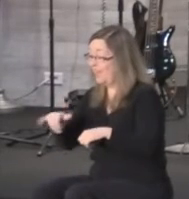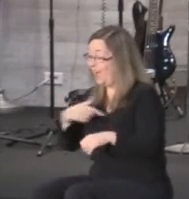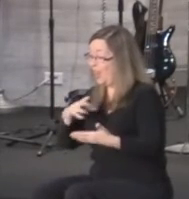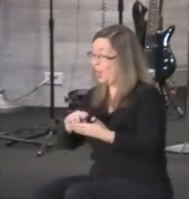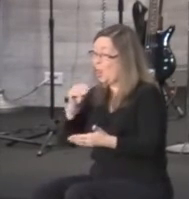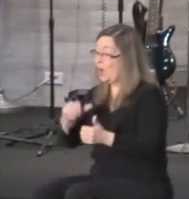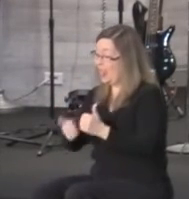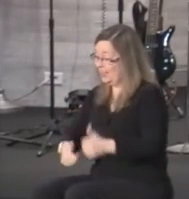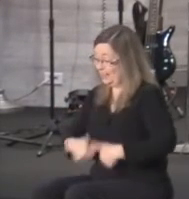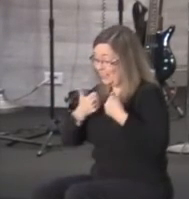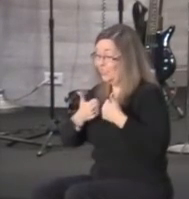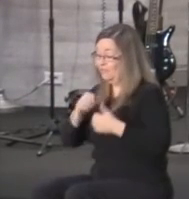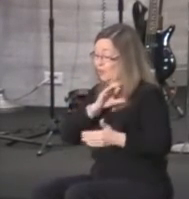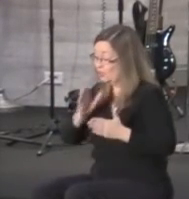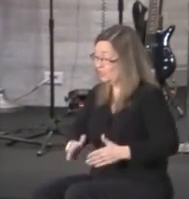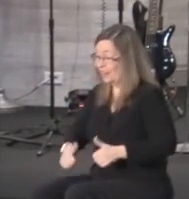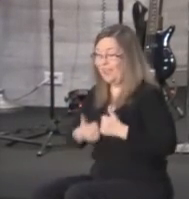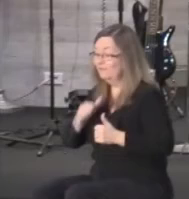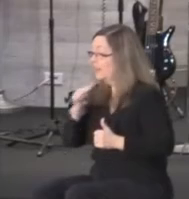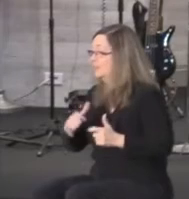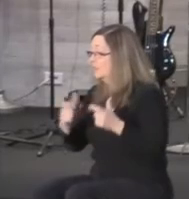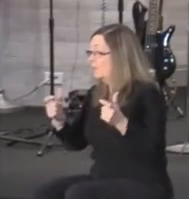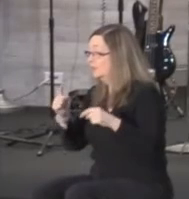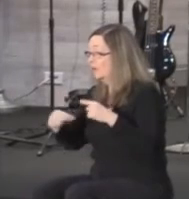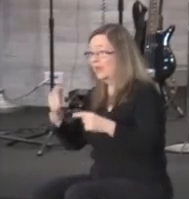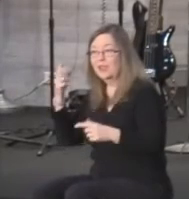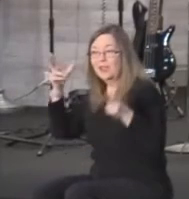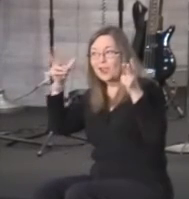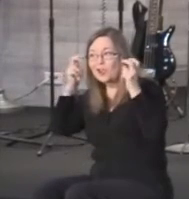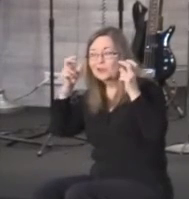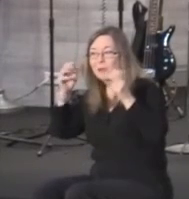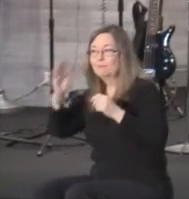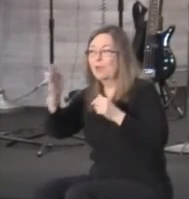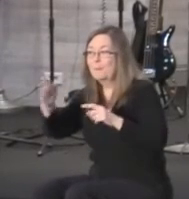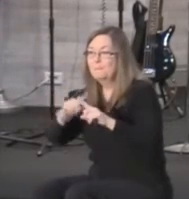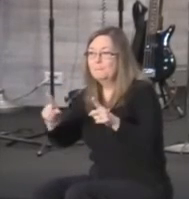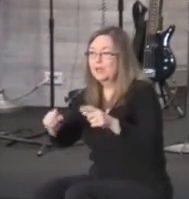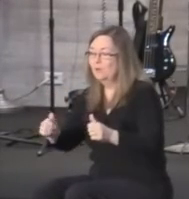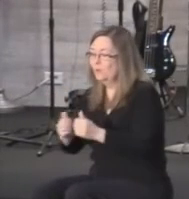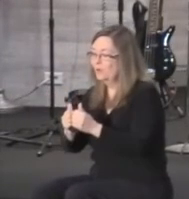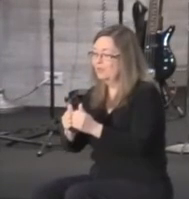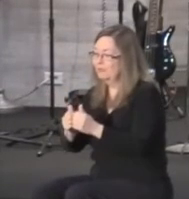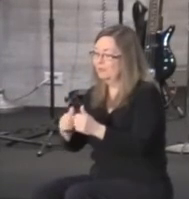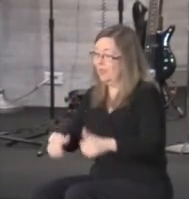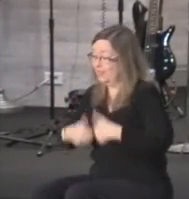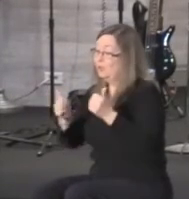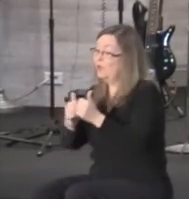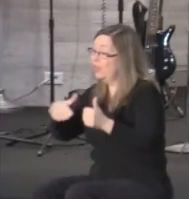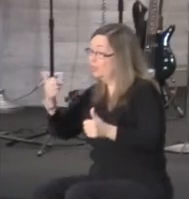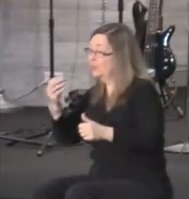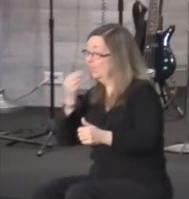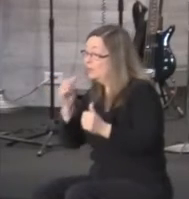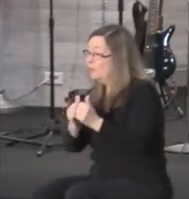how to live the life. Not so much when I heard a sermon, but when I was actually living with others and eating